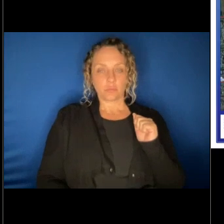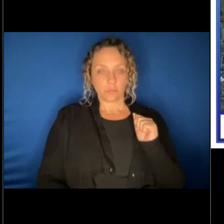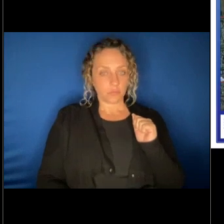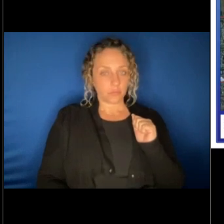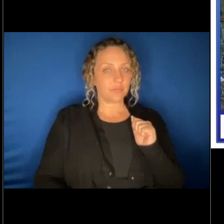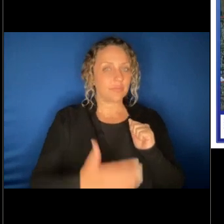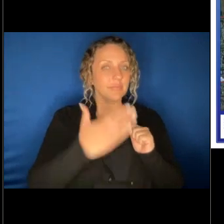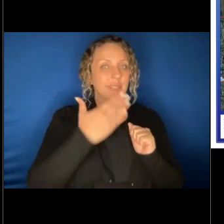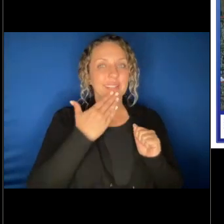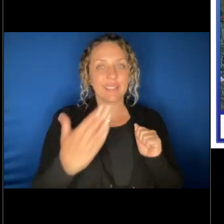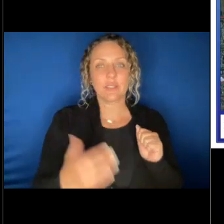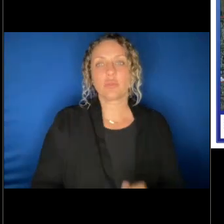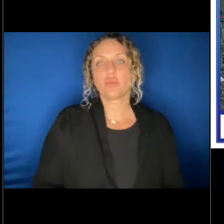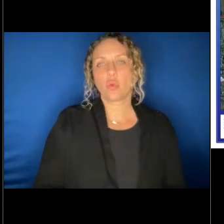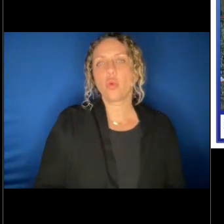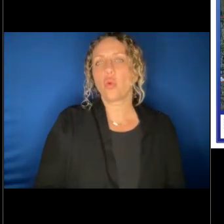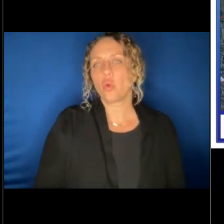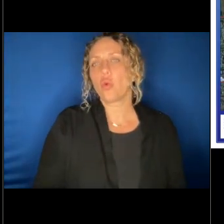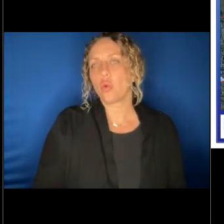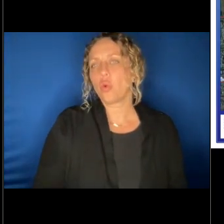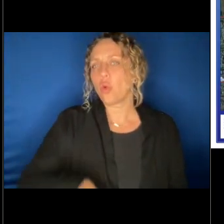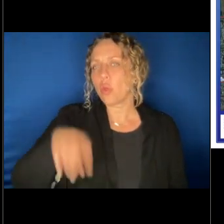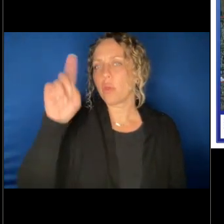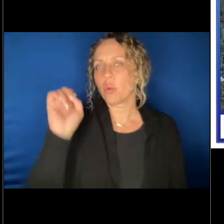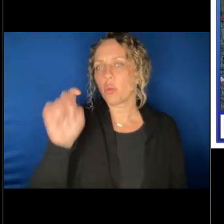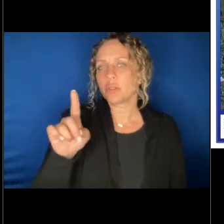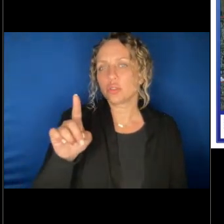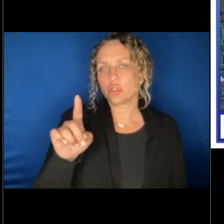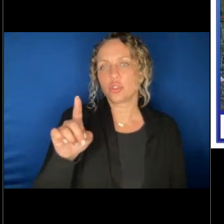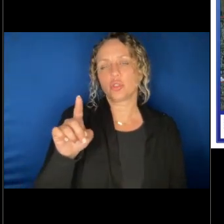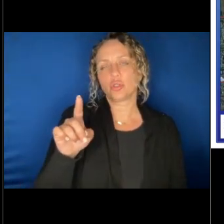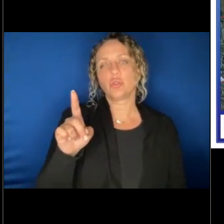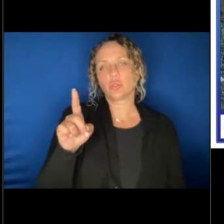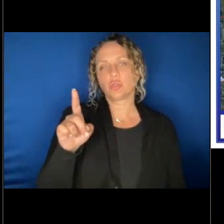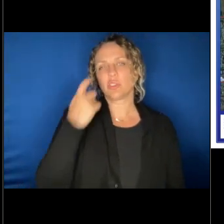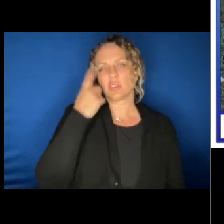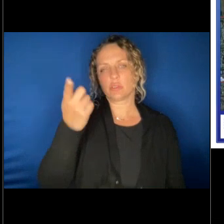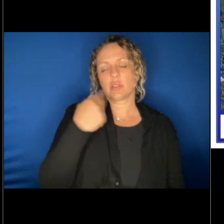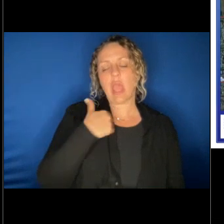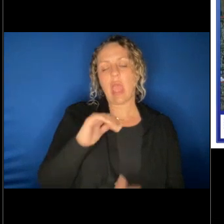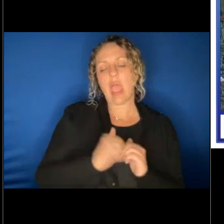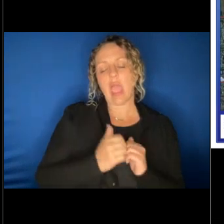Thank you. So the question was, how did the